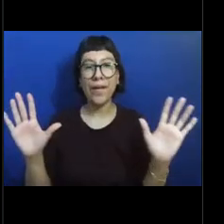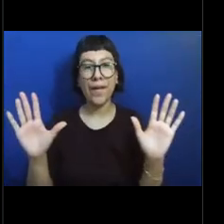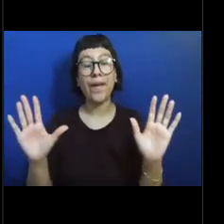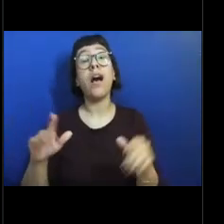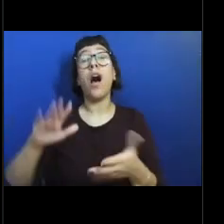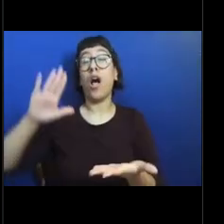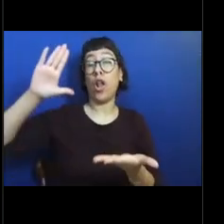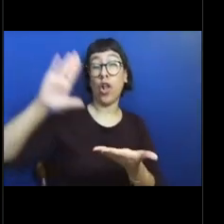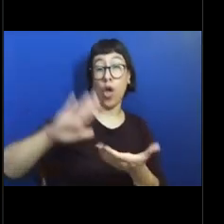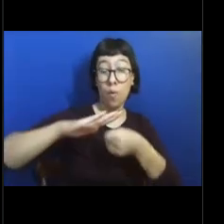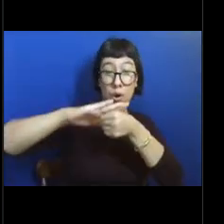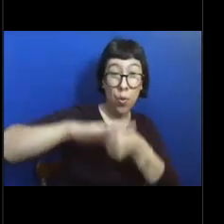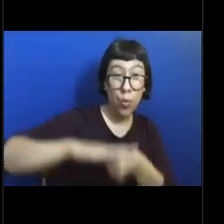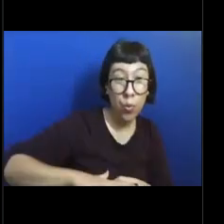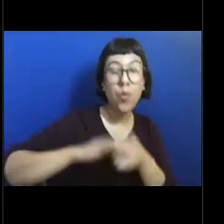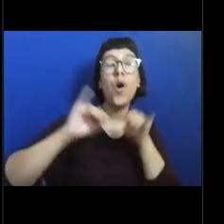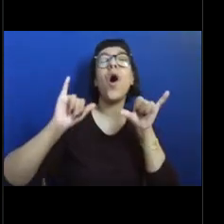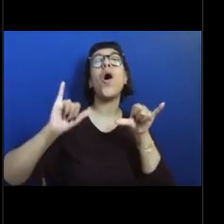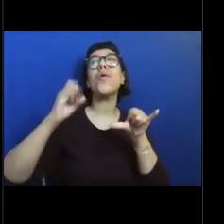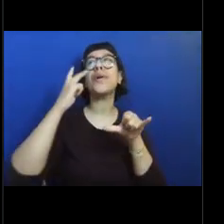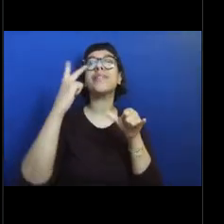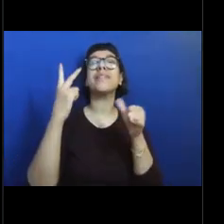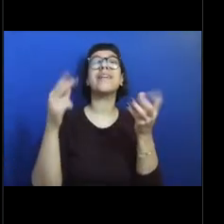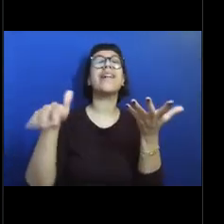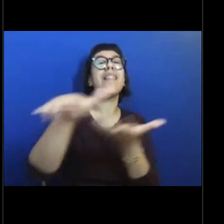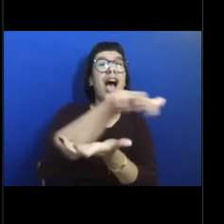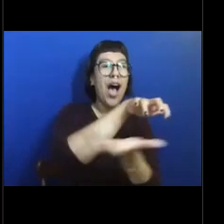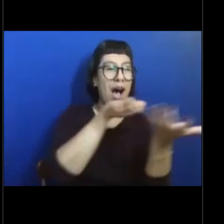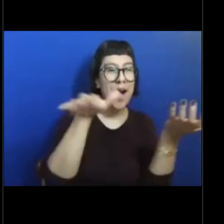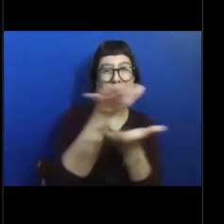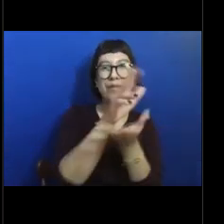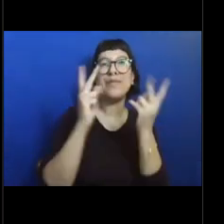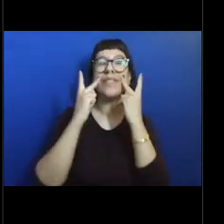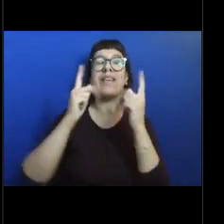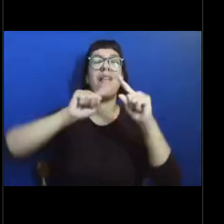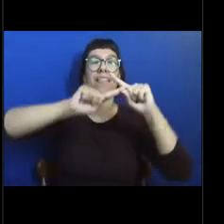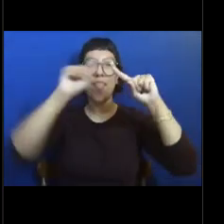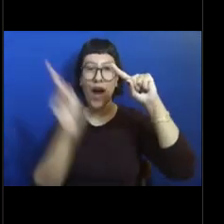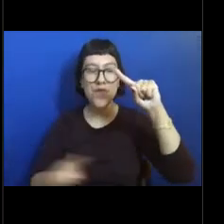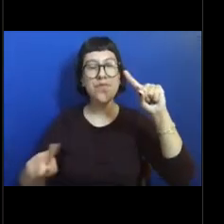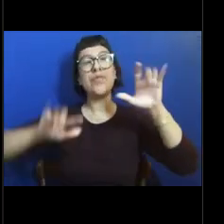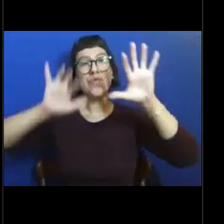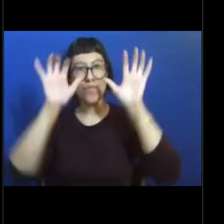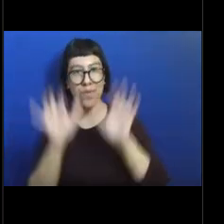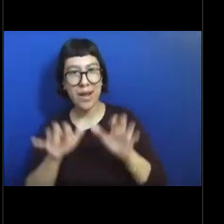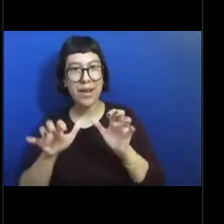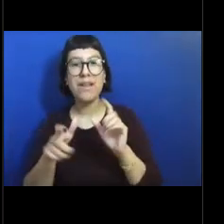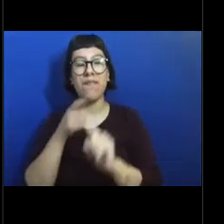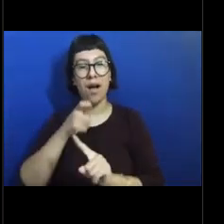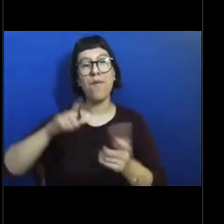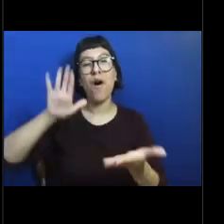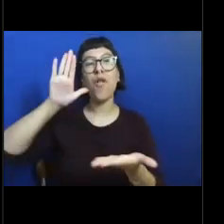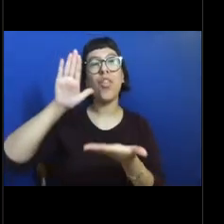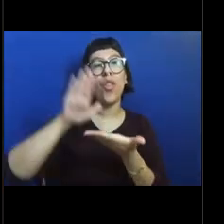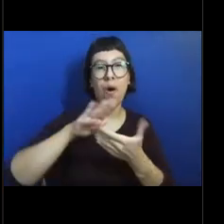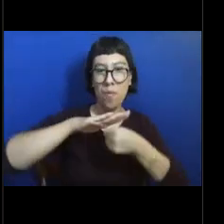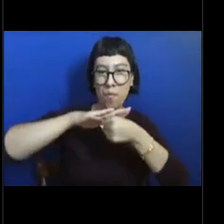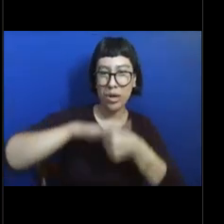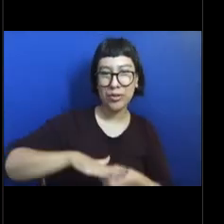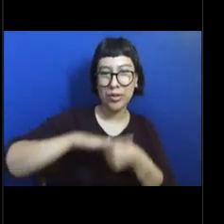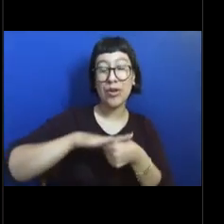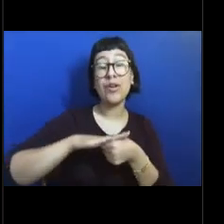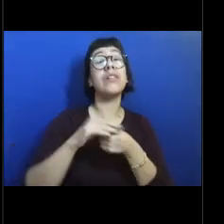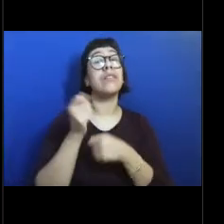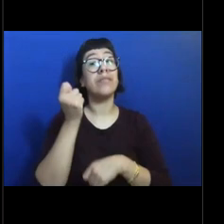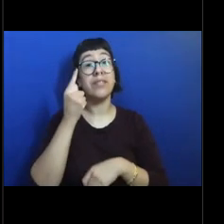moisture, and that moisture condenses into clouds, that's where you get all your thunderstorms and rain, is around low pressure. And so the balloons